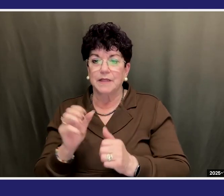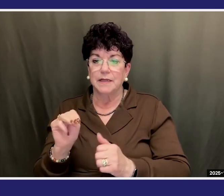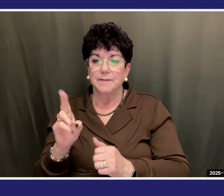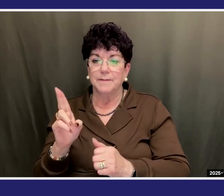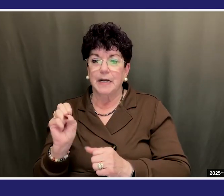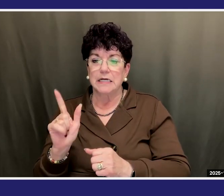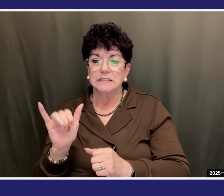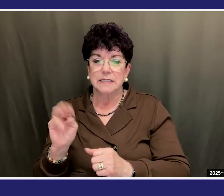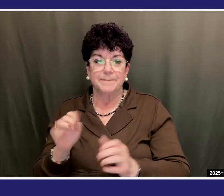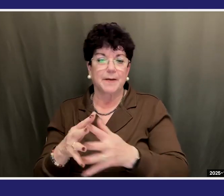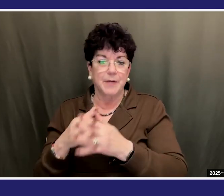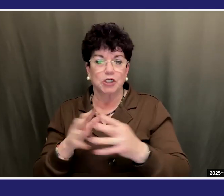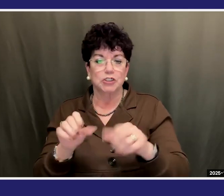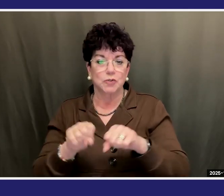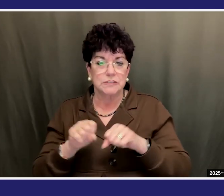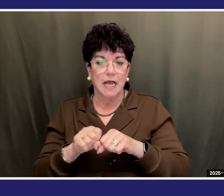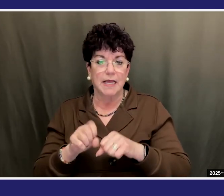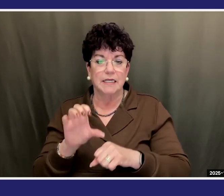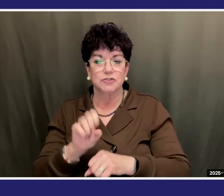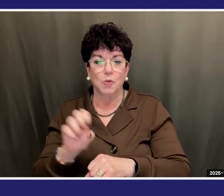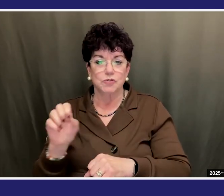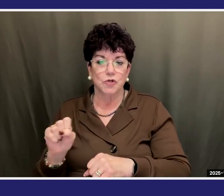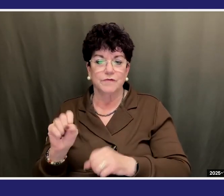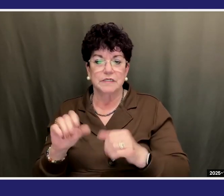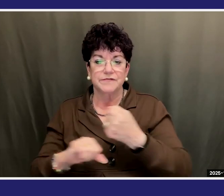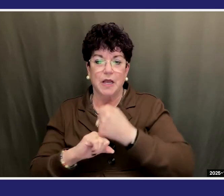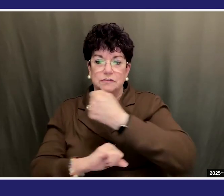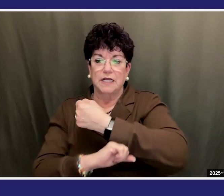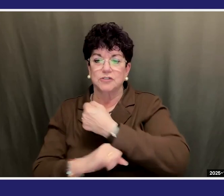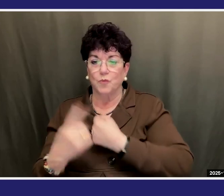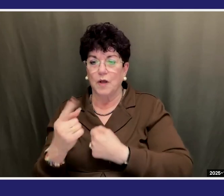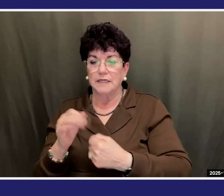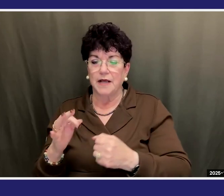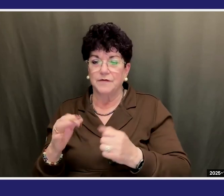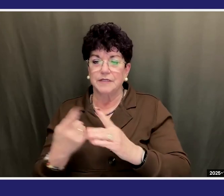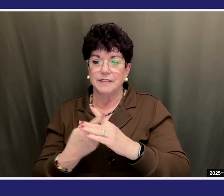Foundation, which was one of the implementation projects,